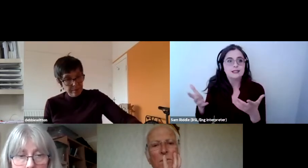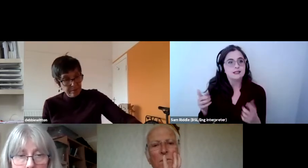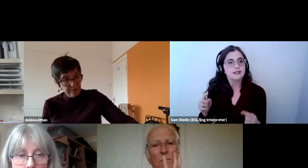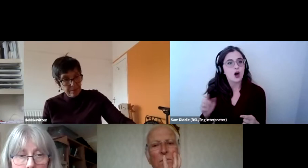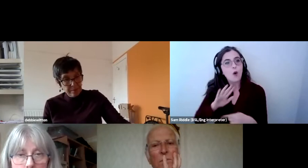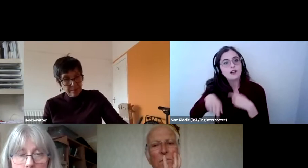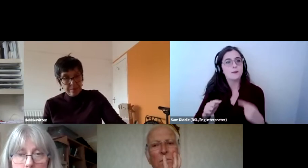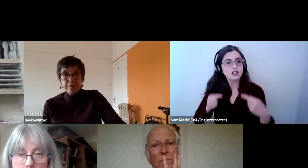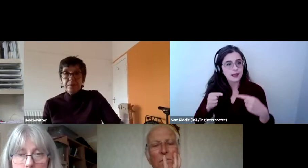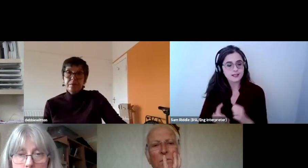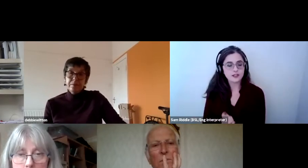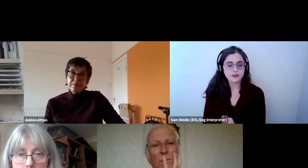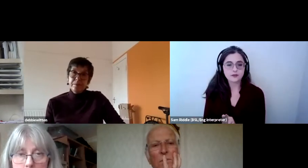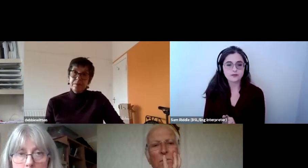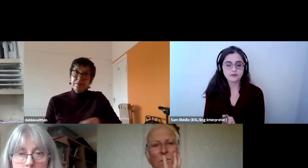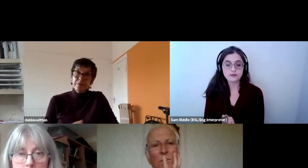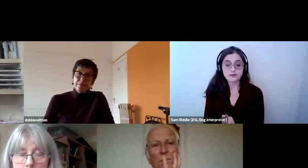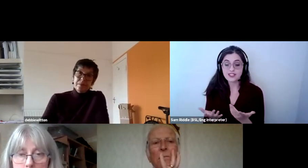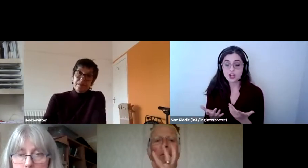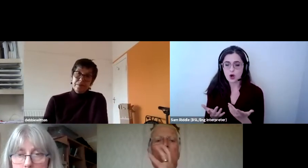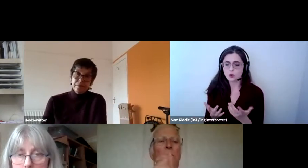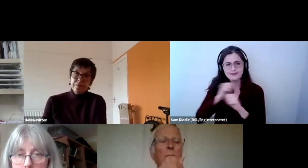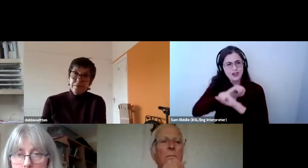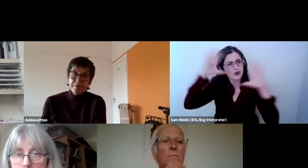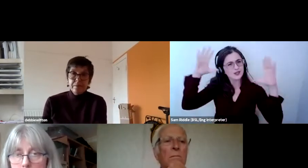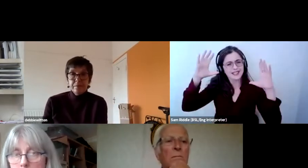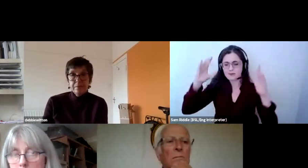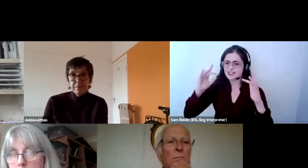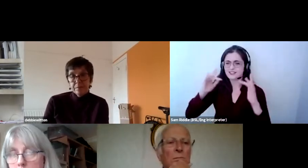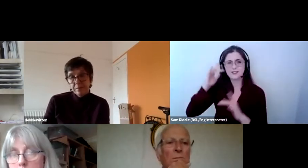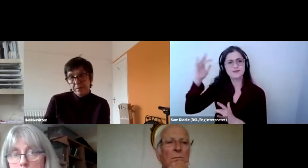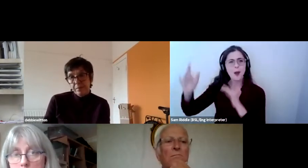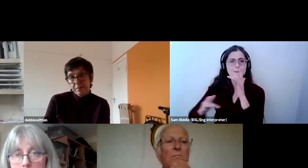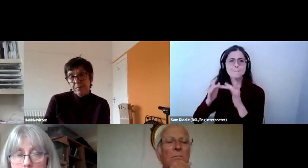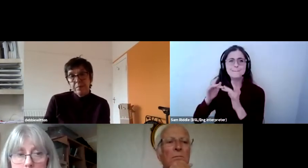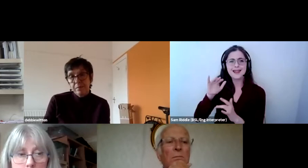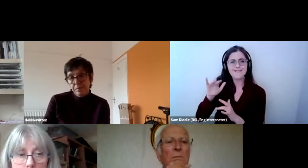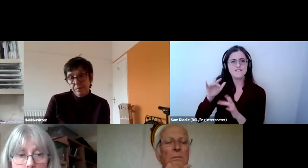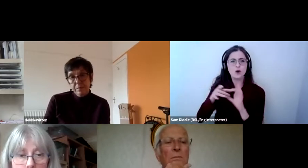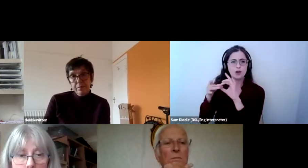first of all, the concept of platform co-ops and the word, let's say, was coined around